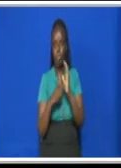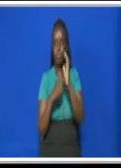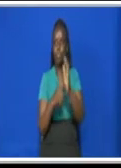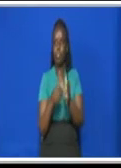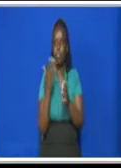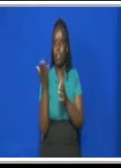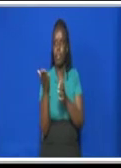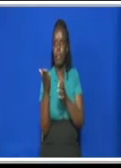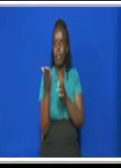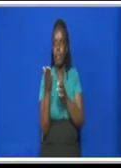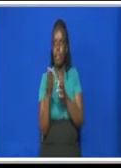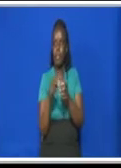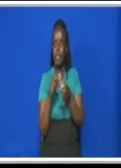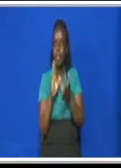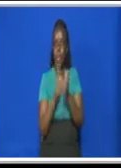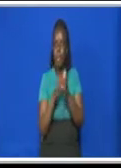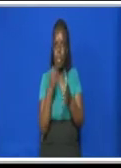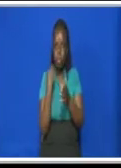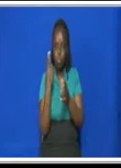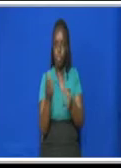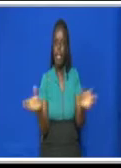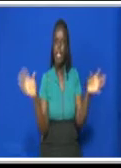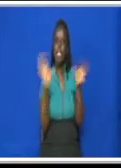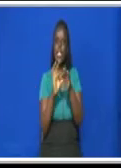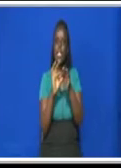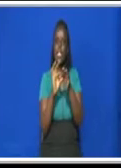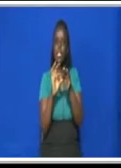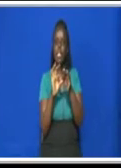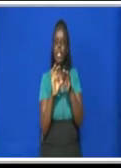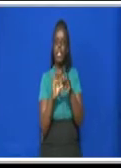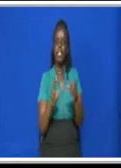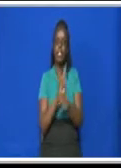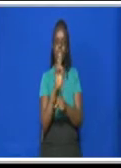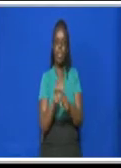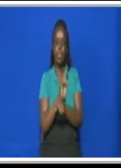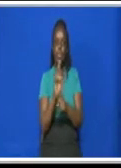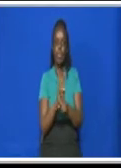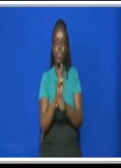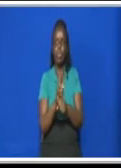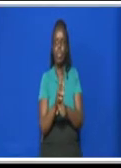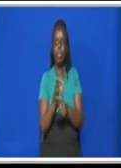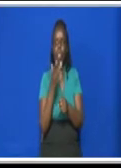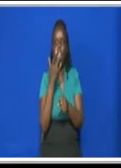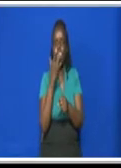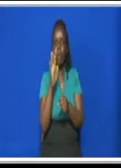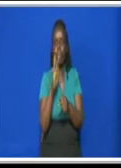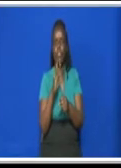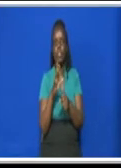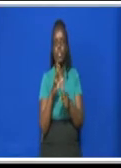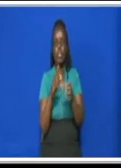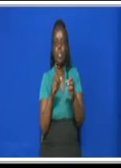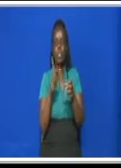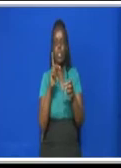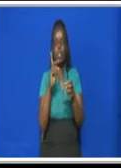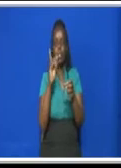And these ones are also linked using a salt bridge.